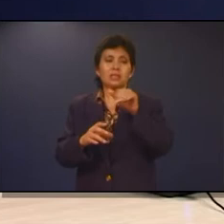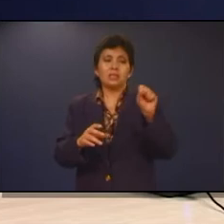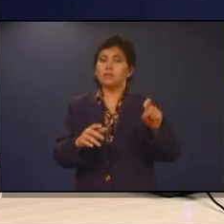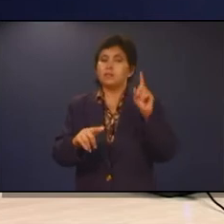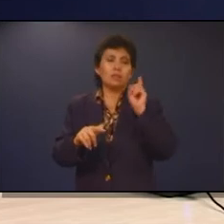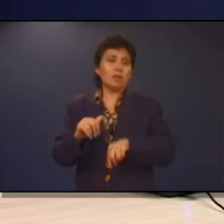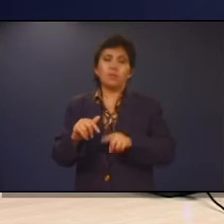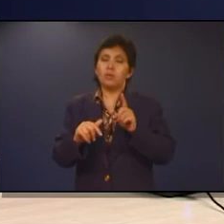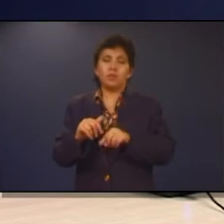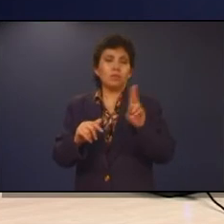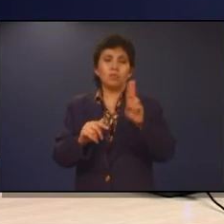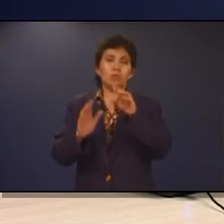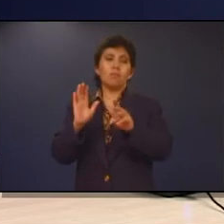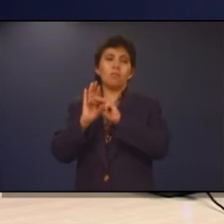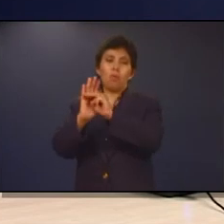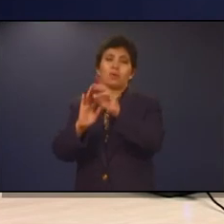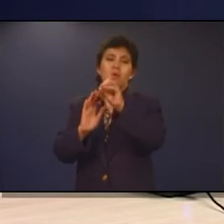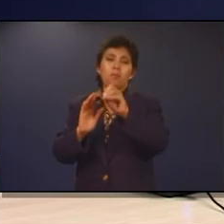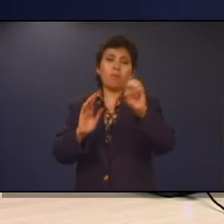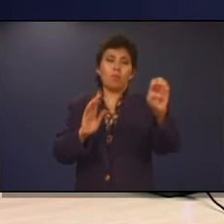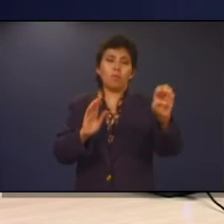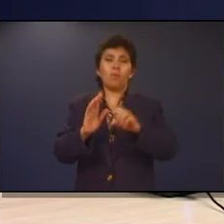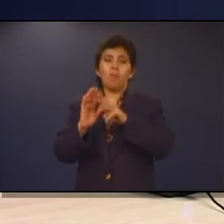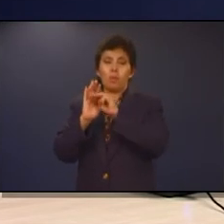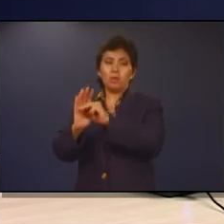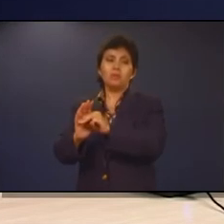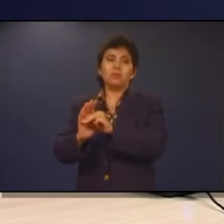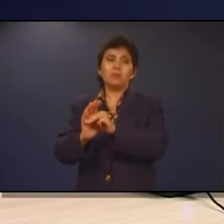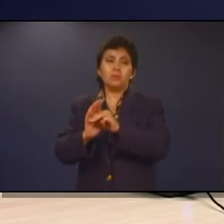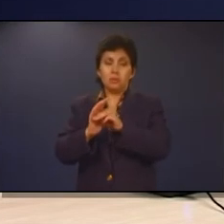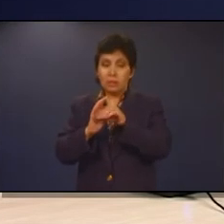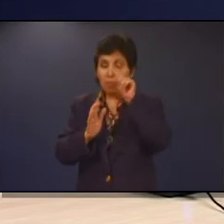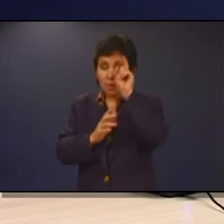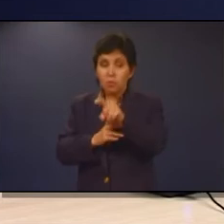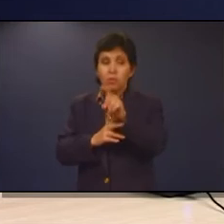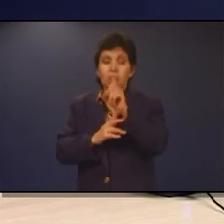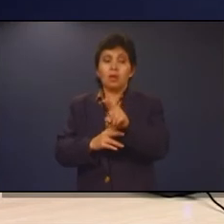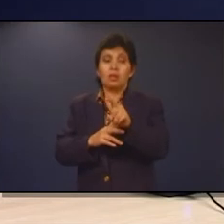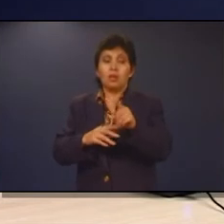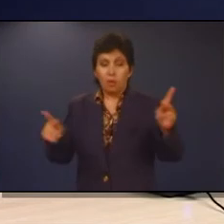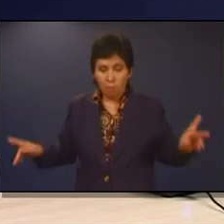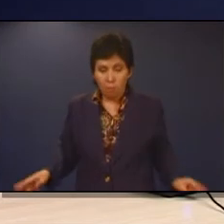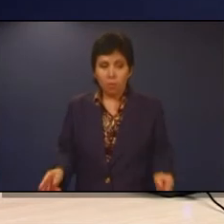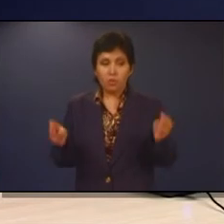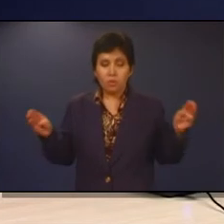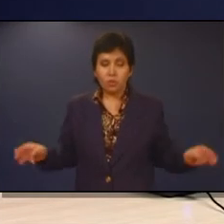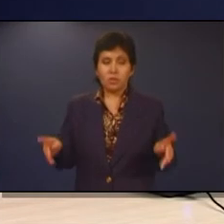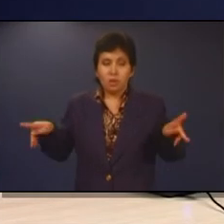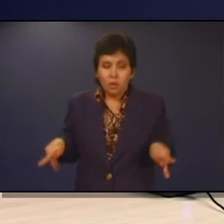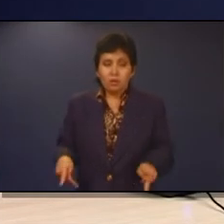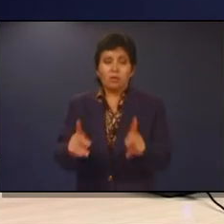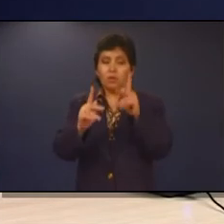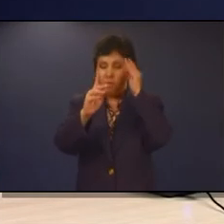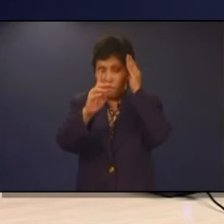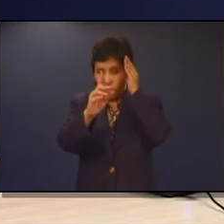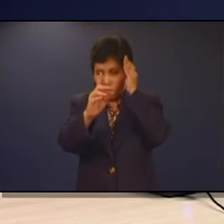the MODE model because MODE model would require your opportunity and also your motivation. So in this case, you can only focus